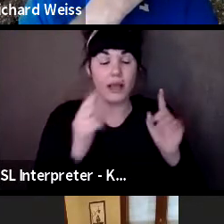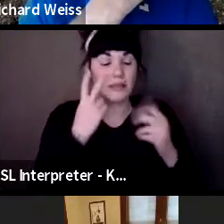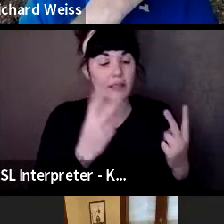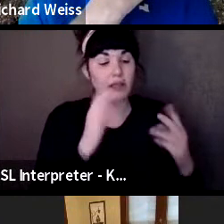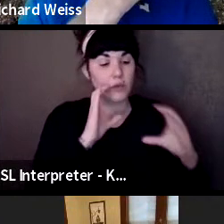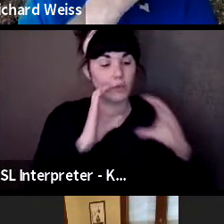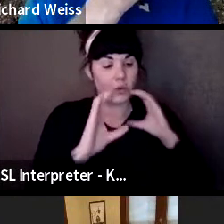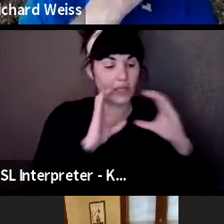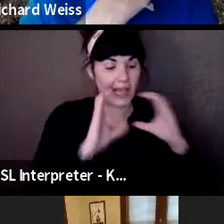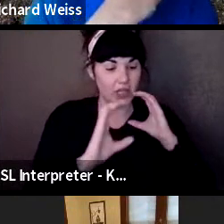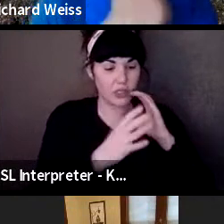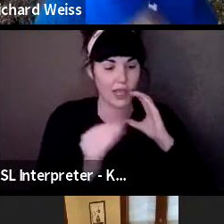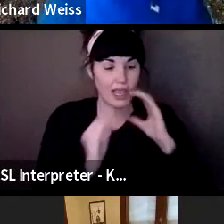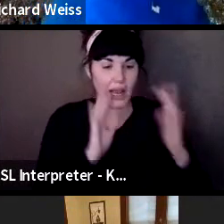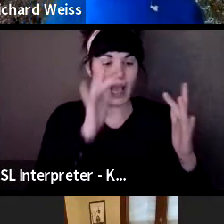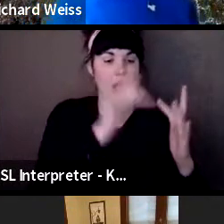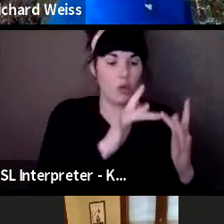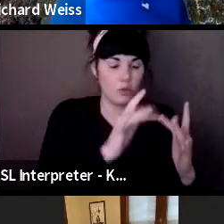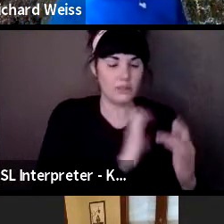Edward.